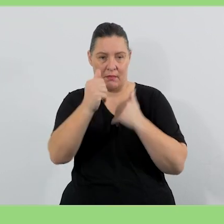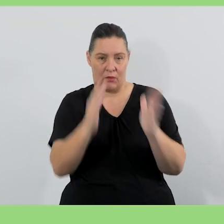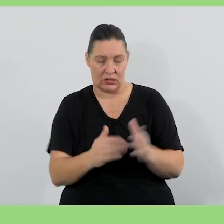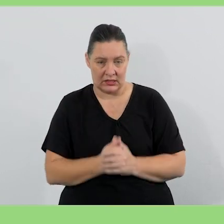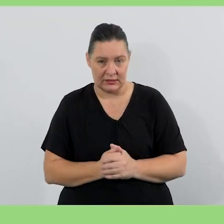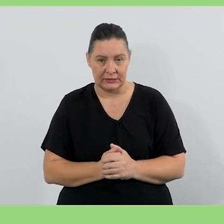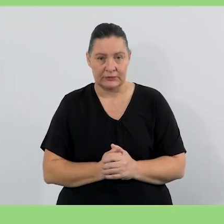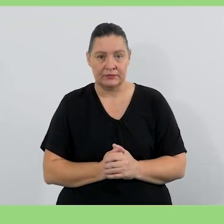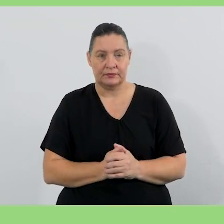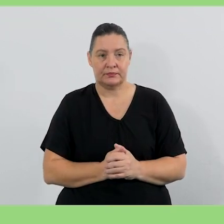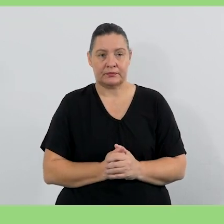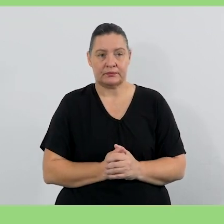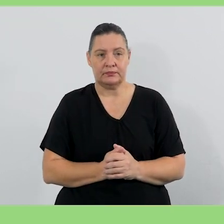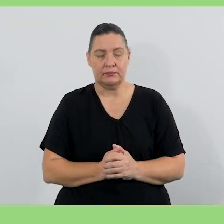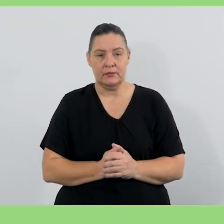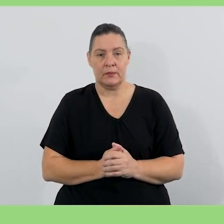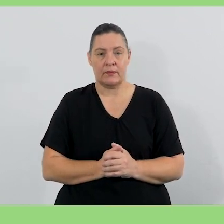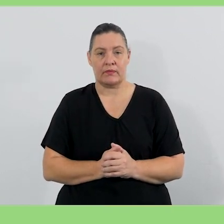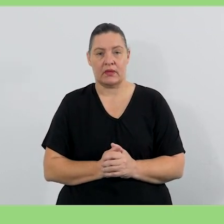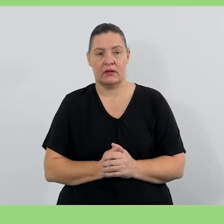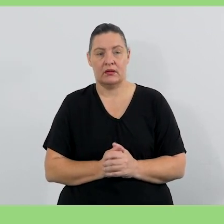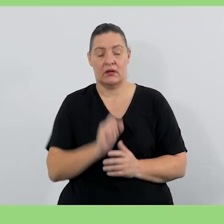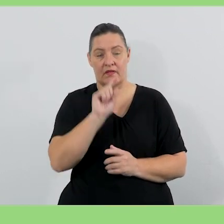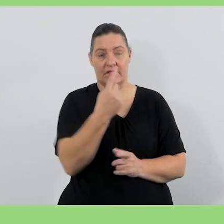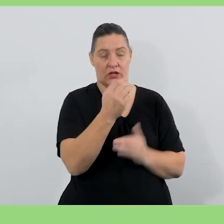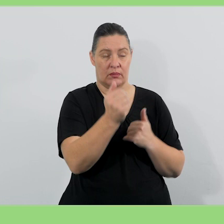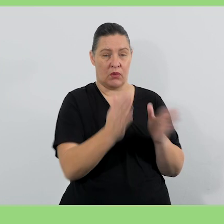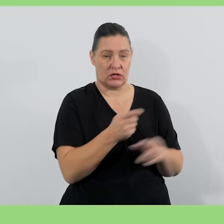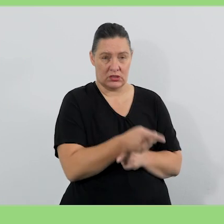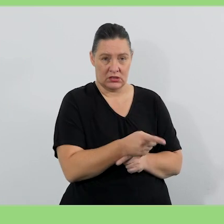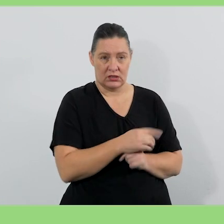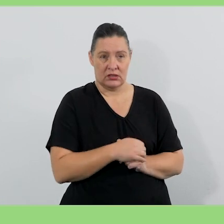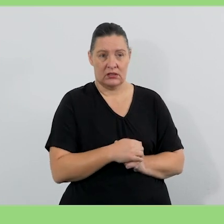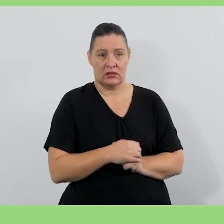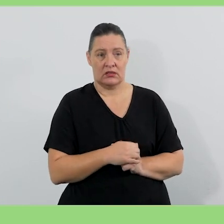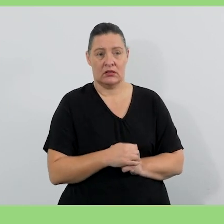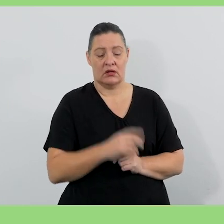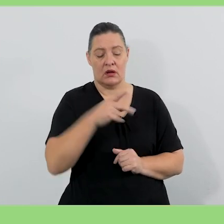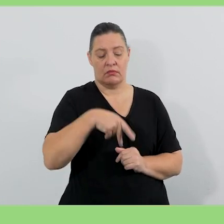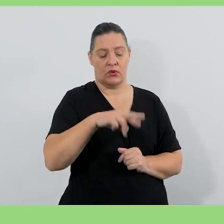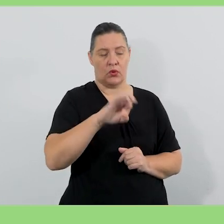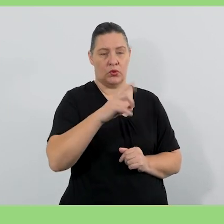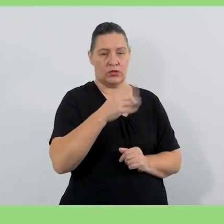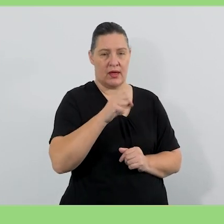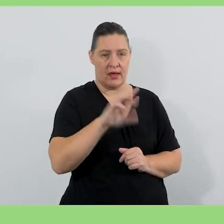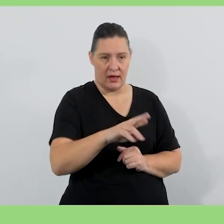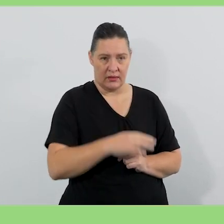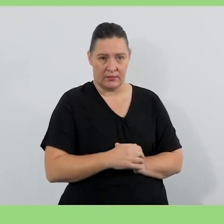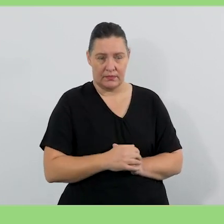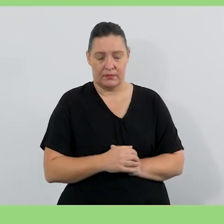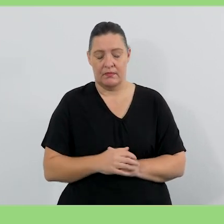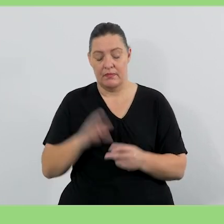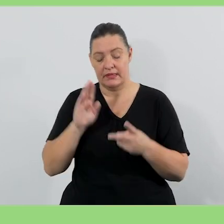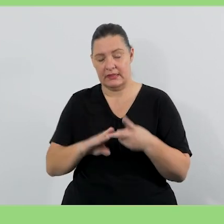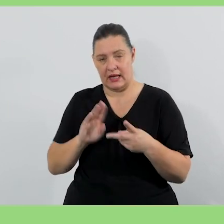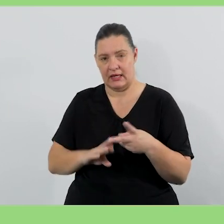the boxes. So let us look at the boxes. The first box has producer on it,